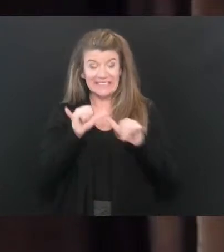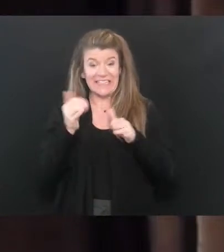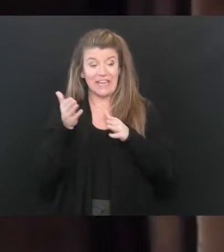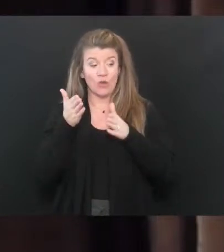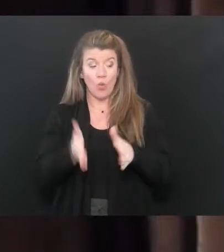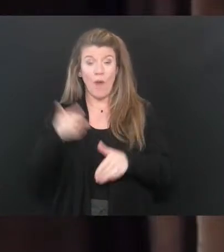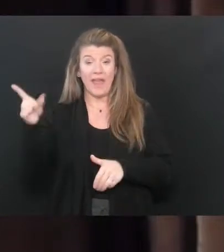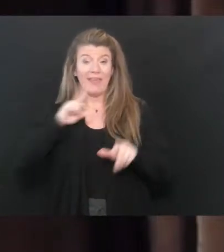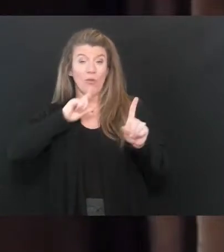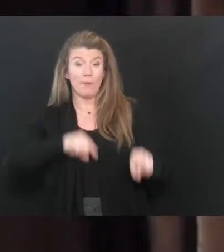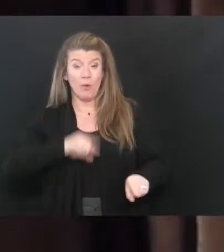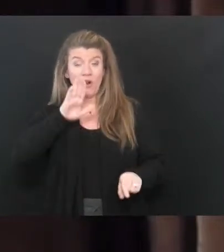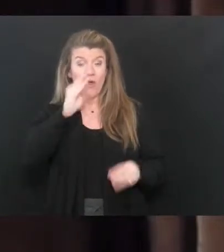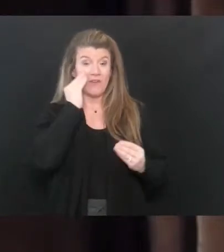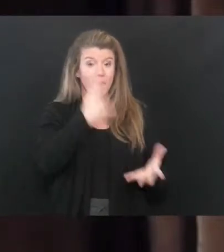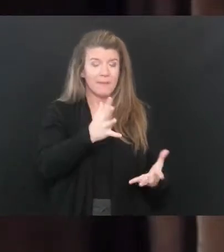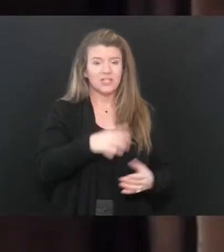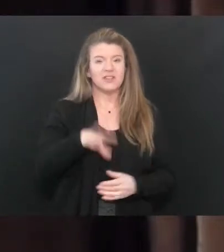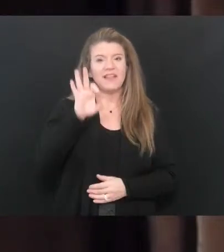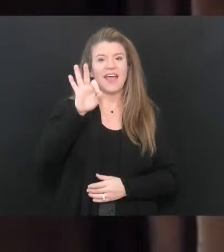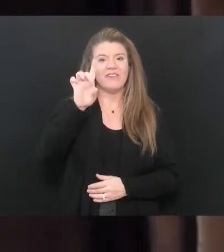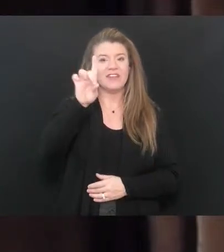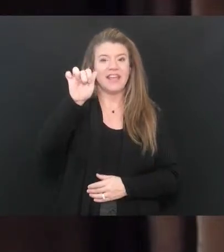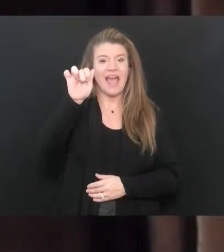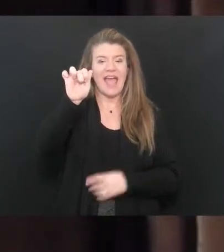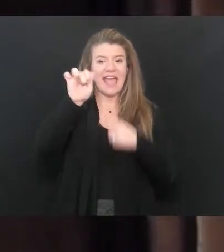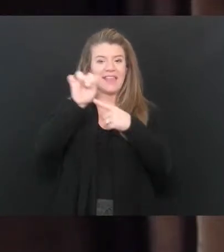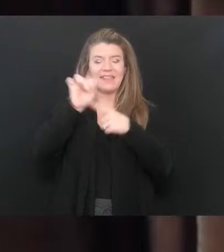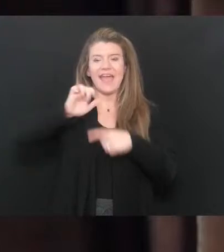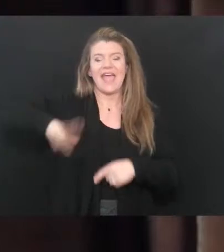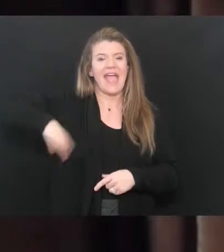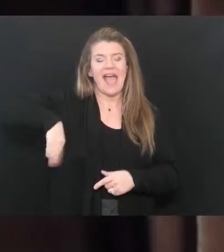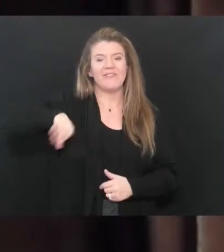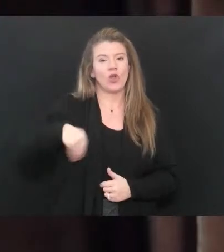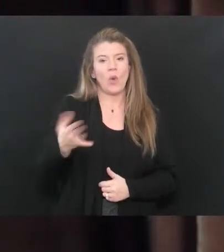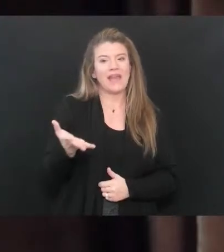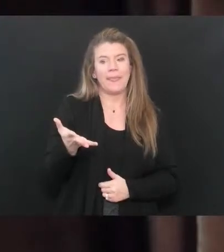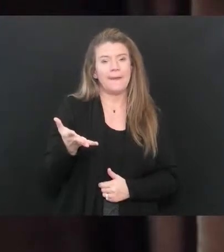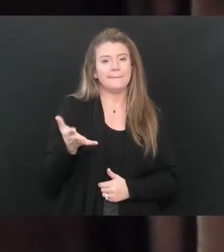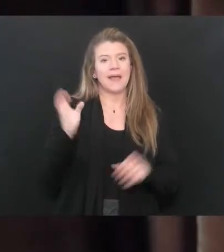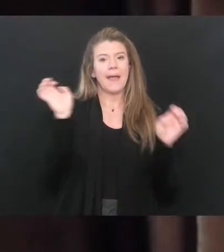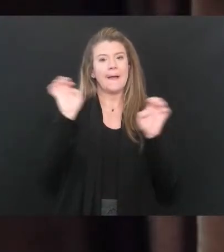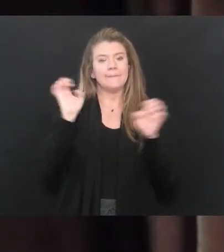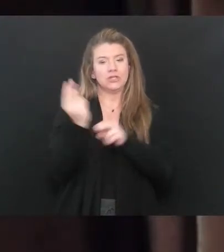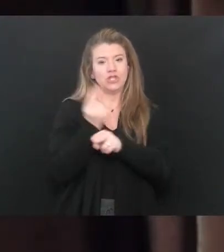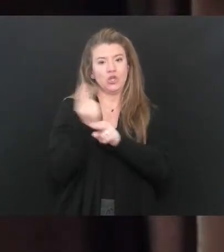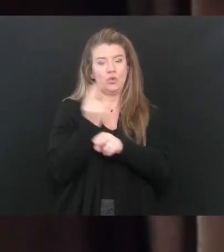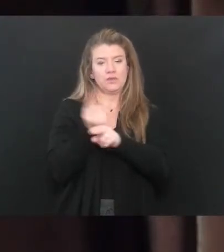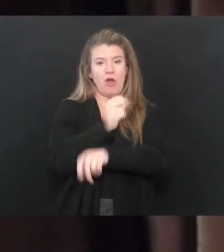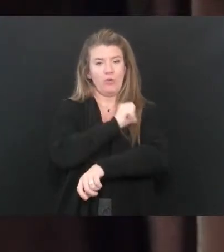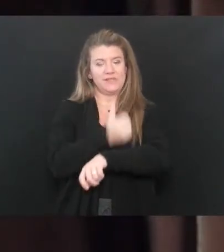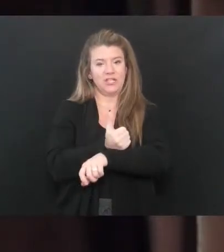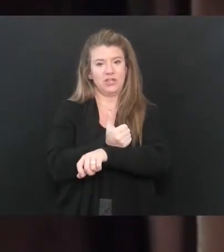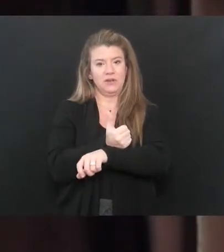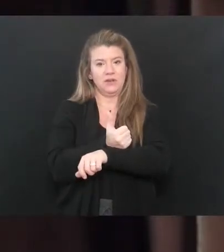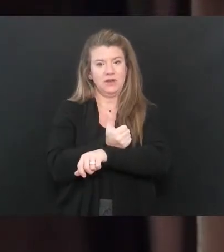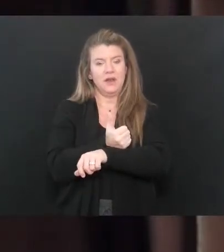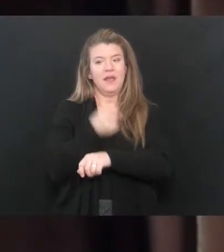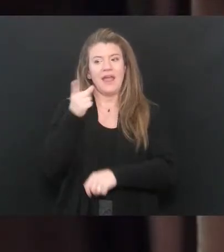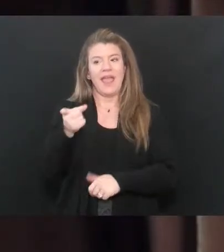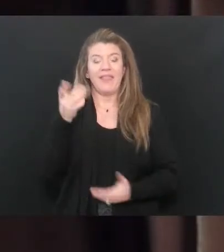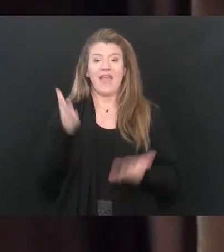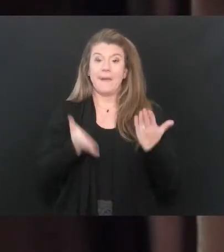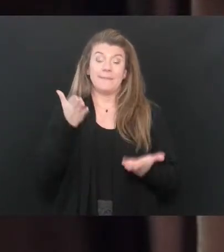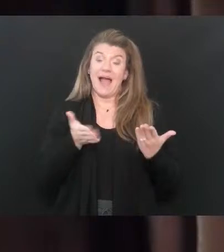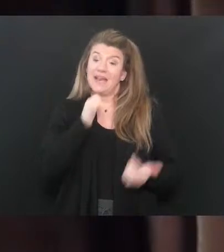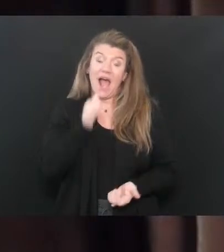reported their data, the Food and Drug Administration has not granted them emergency use authorization, and they may or